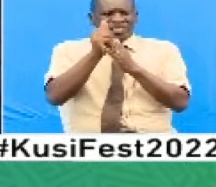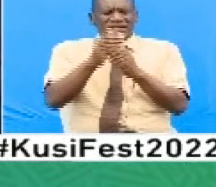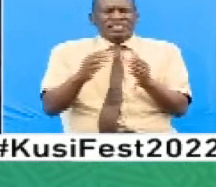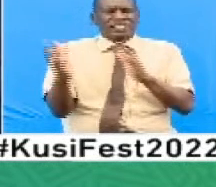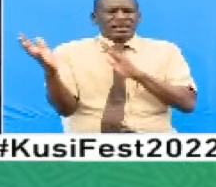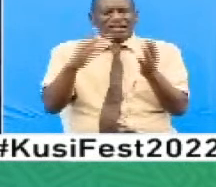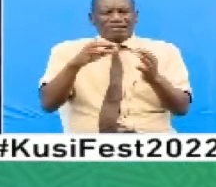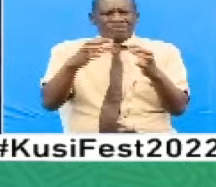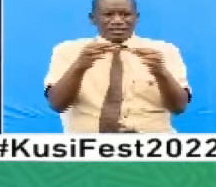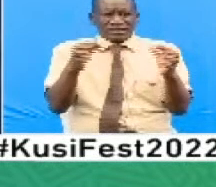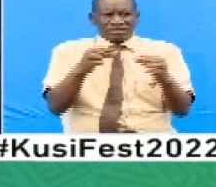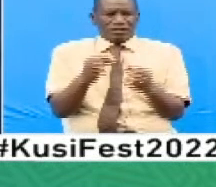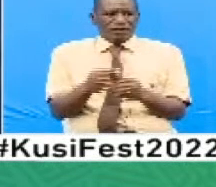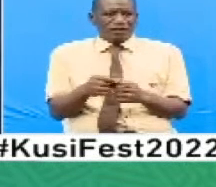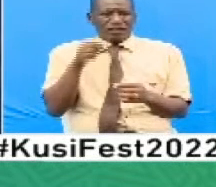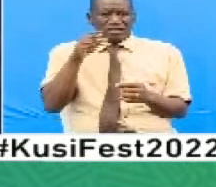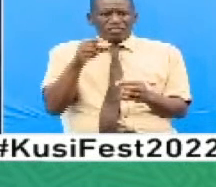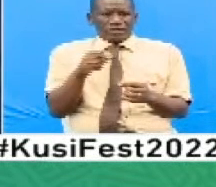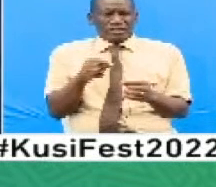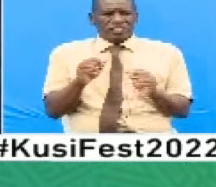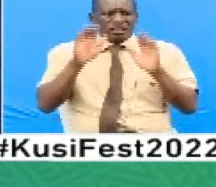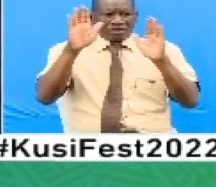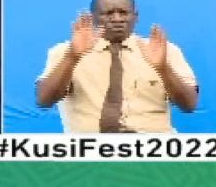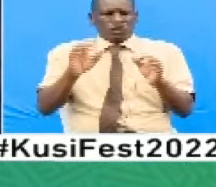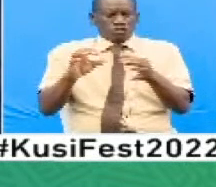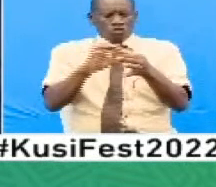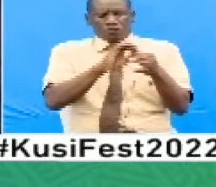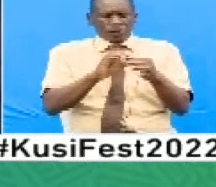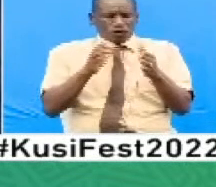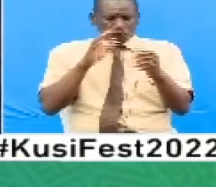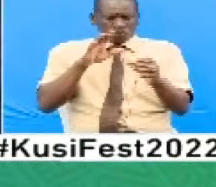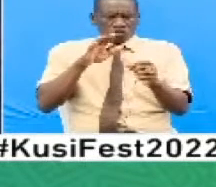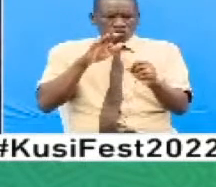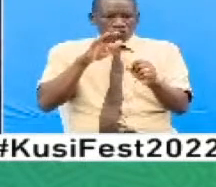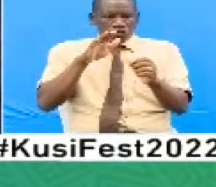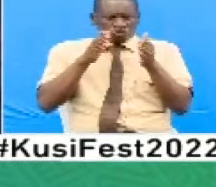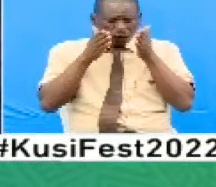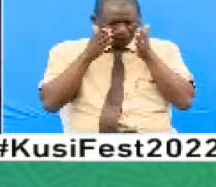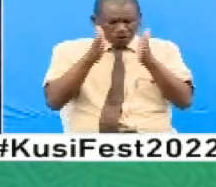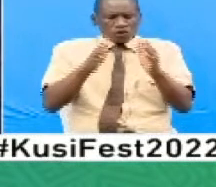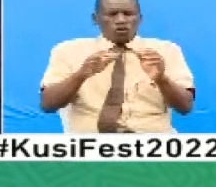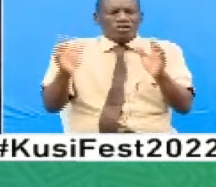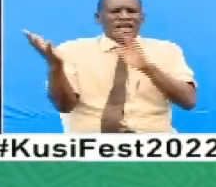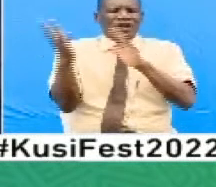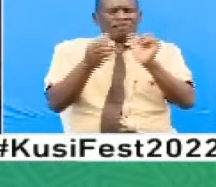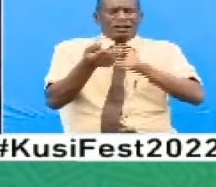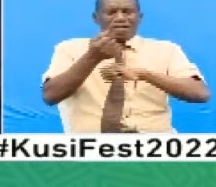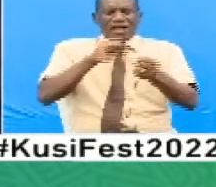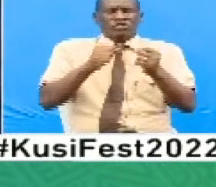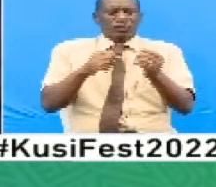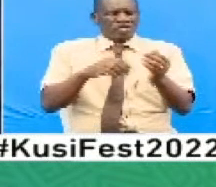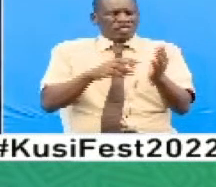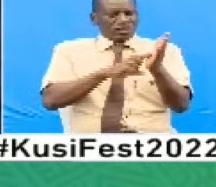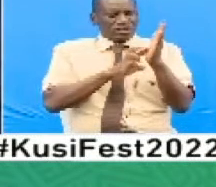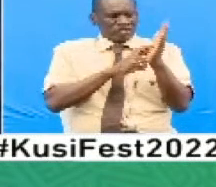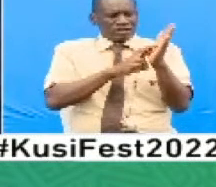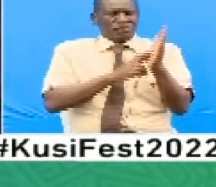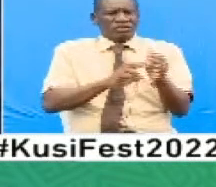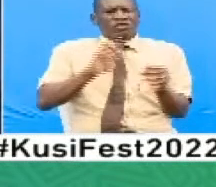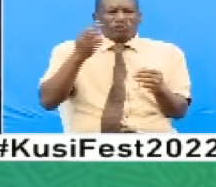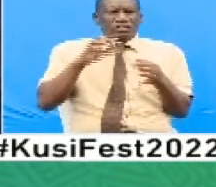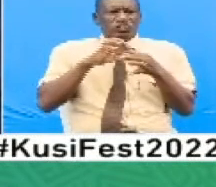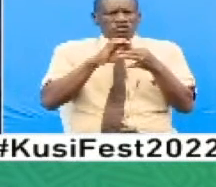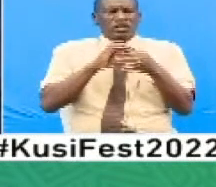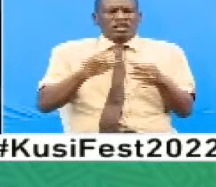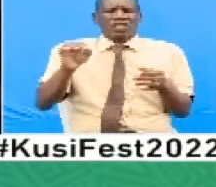Climate Statement. These key corporate commitments on climate action represent the first unified